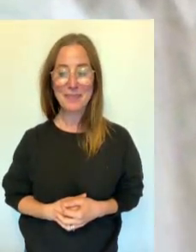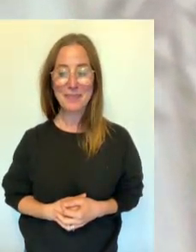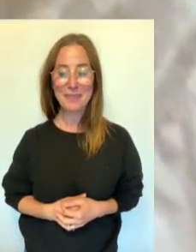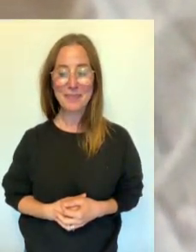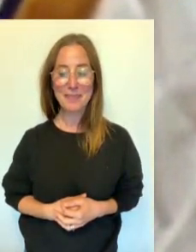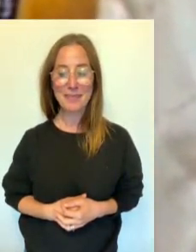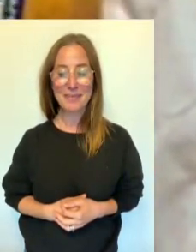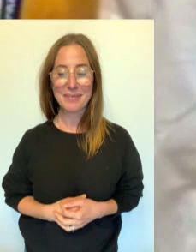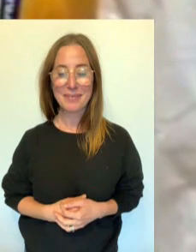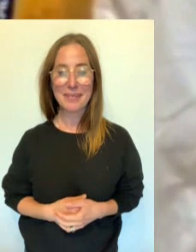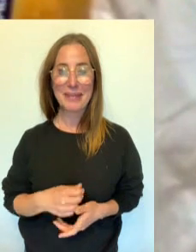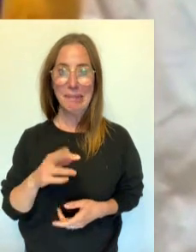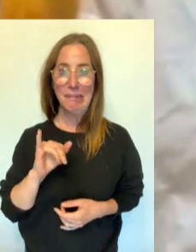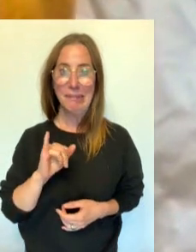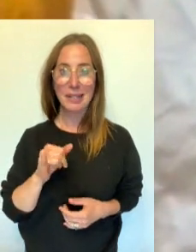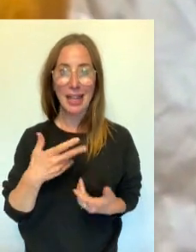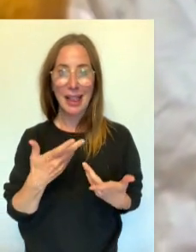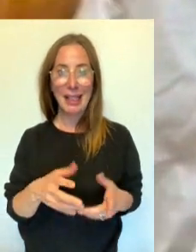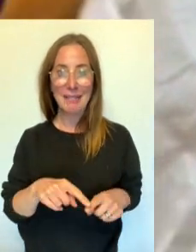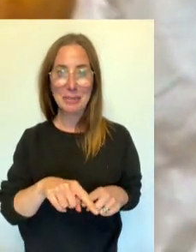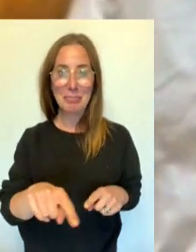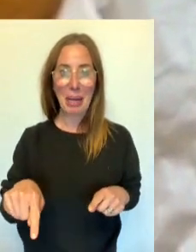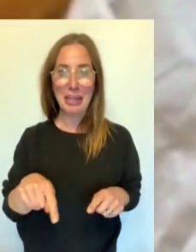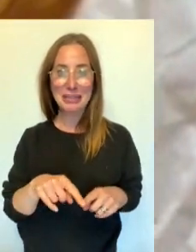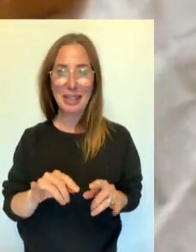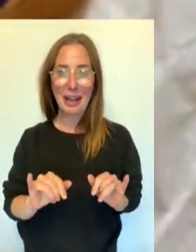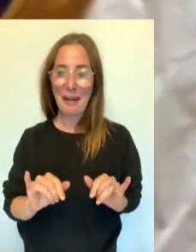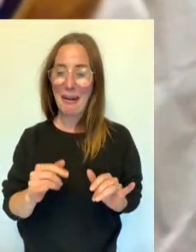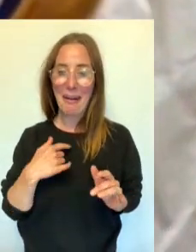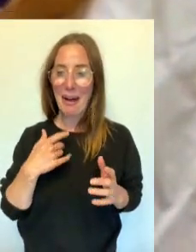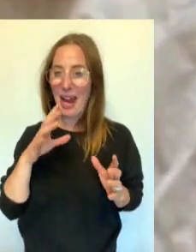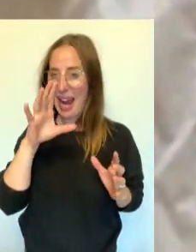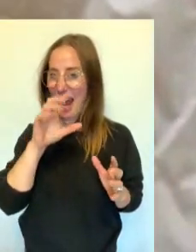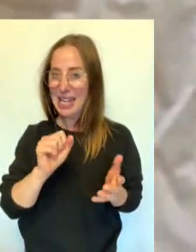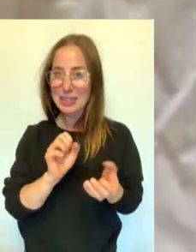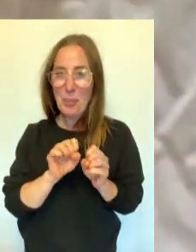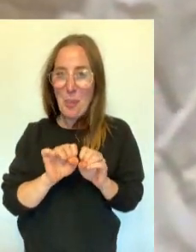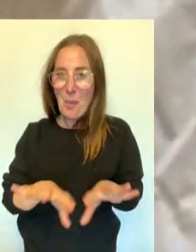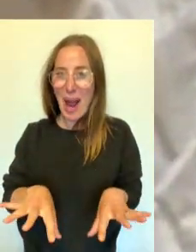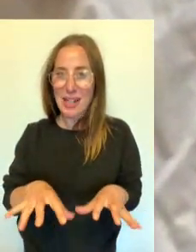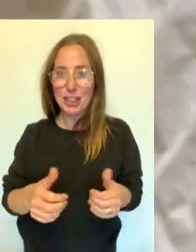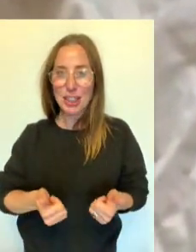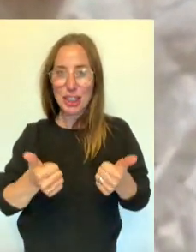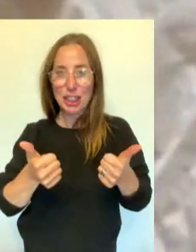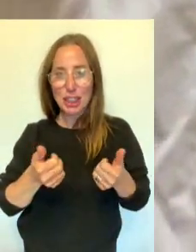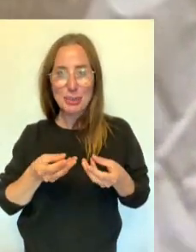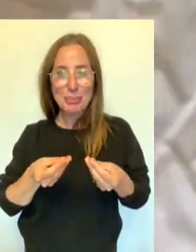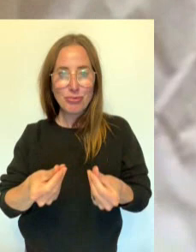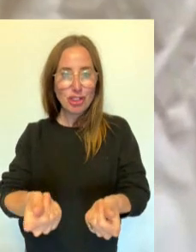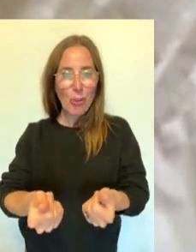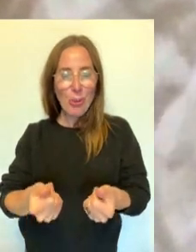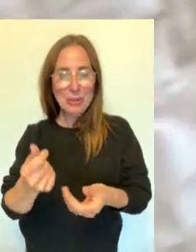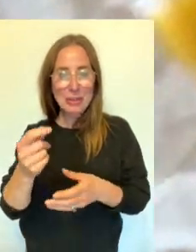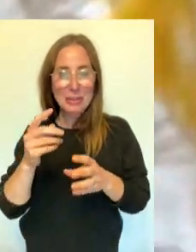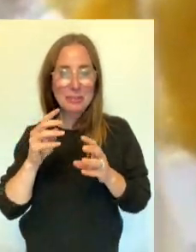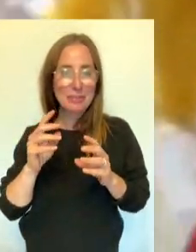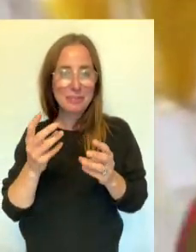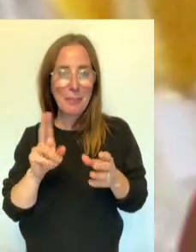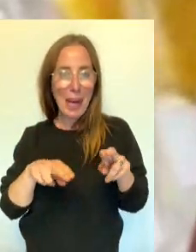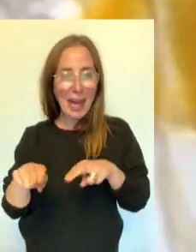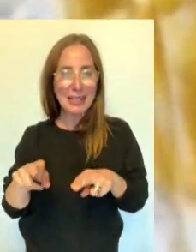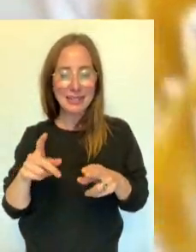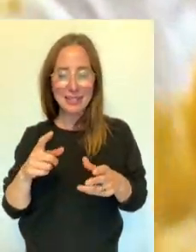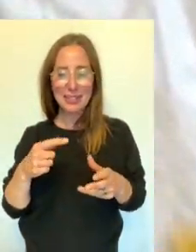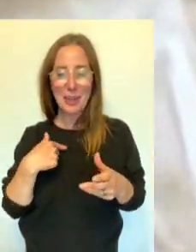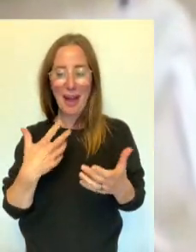As you can see, we had a bit of a puddle left over, and I hate wasting good art materials. So I've got